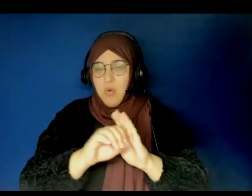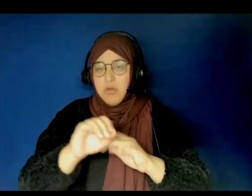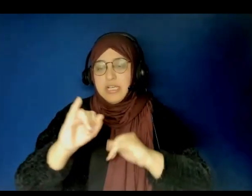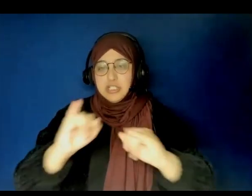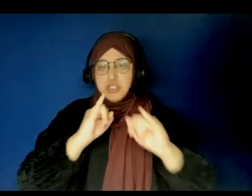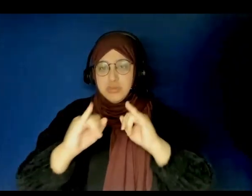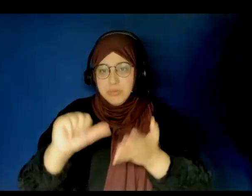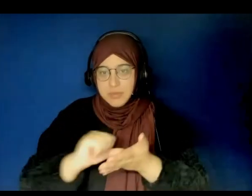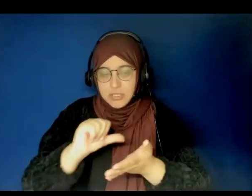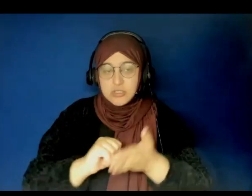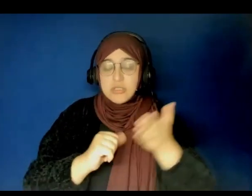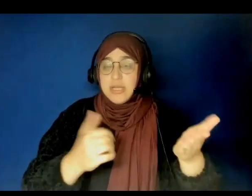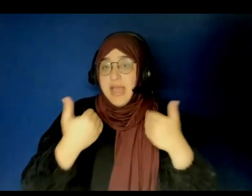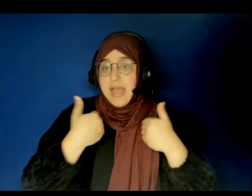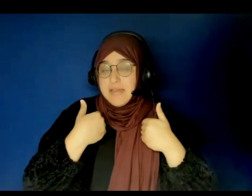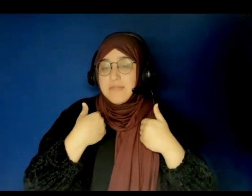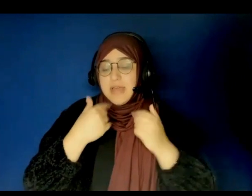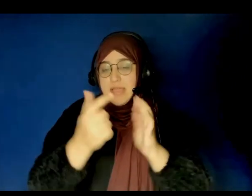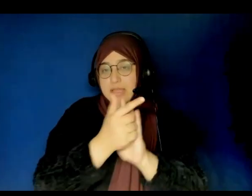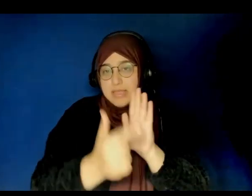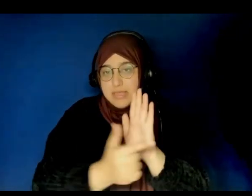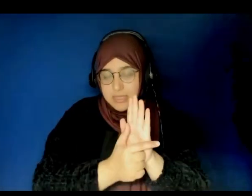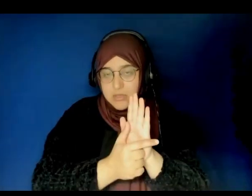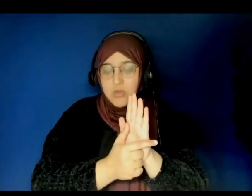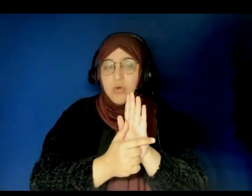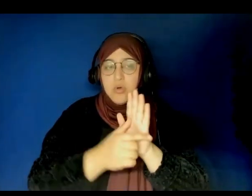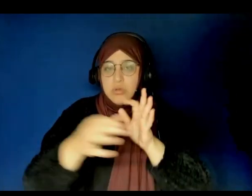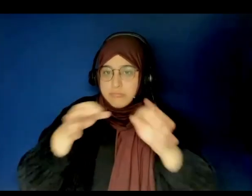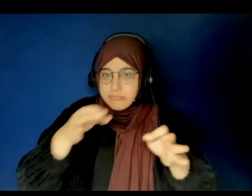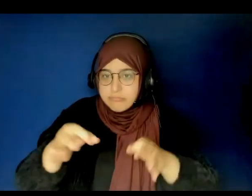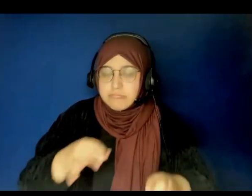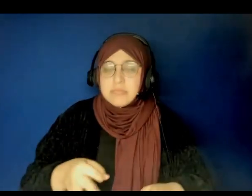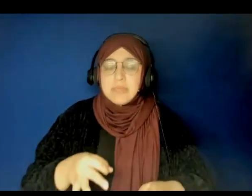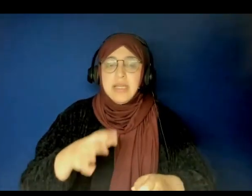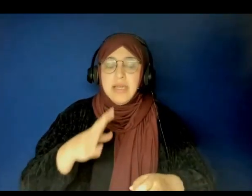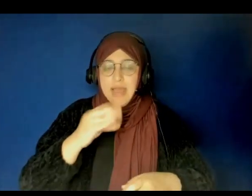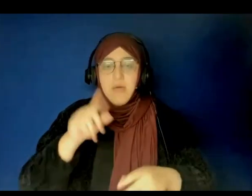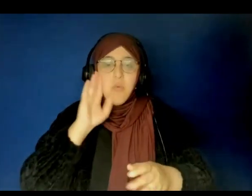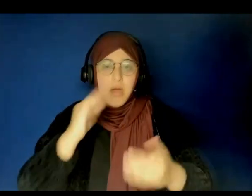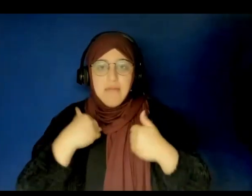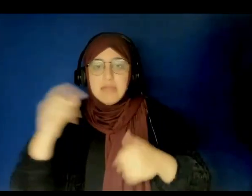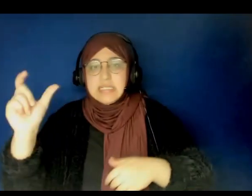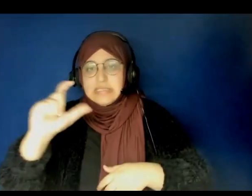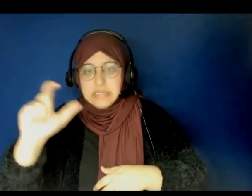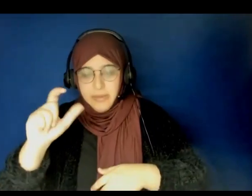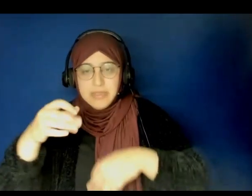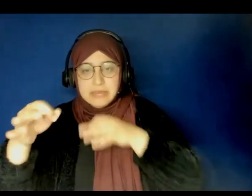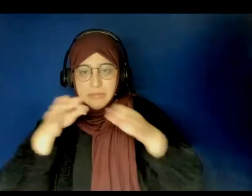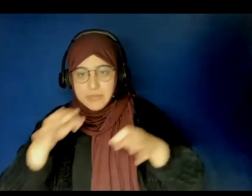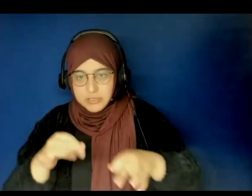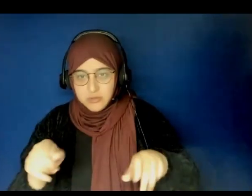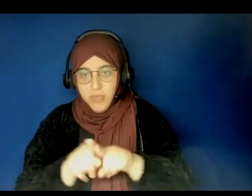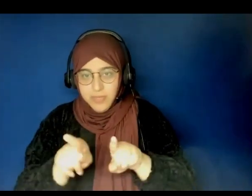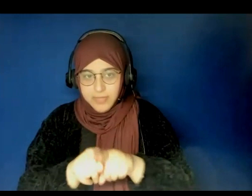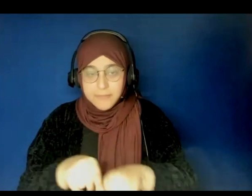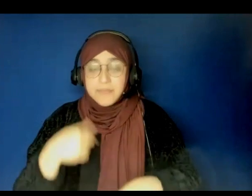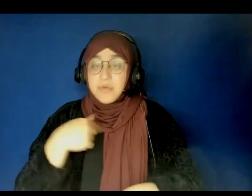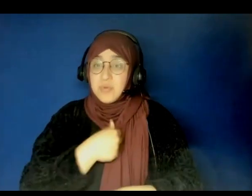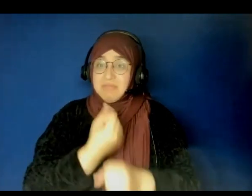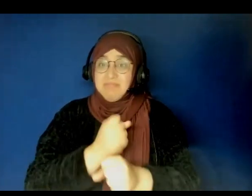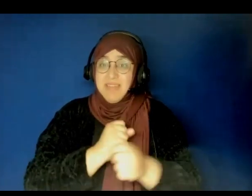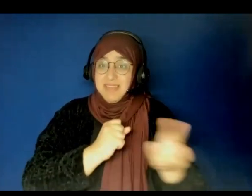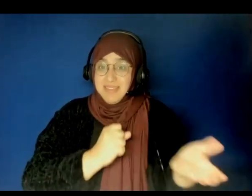for why you're answering. It will have an Islamic explanation as well. And we created this, myself